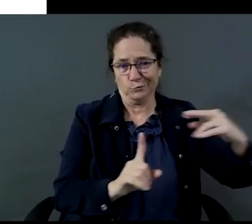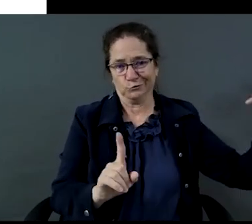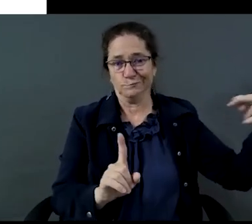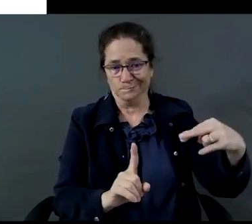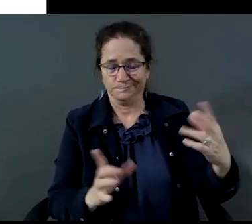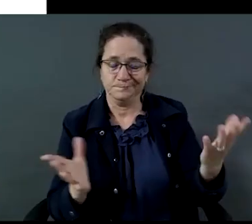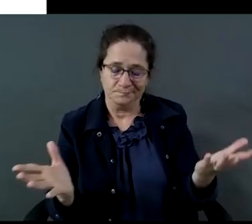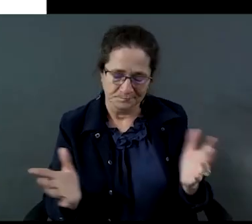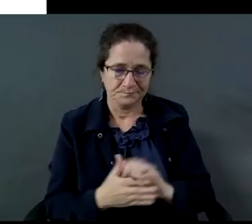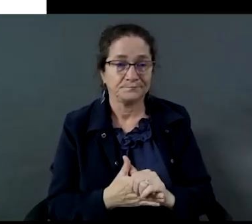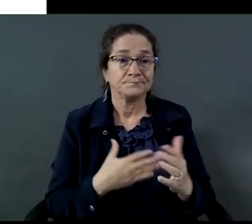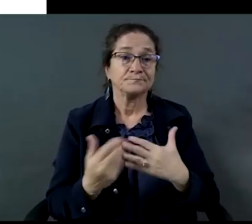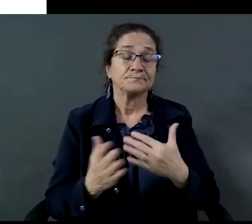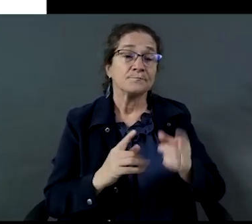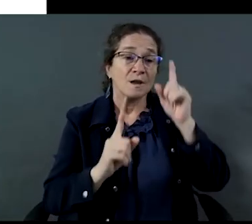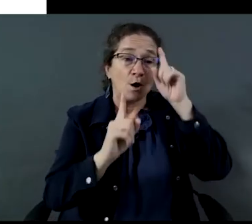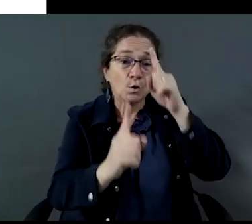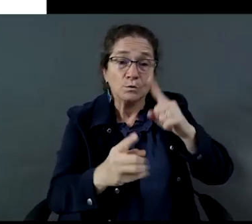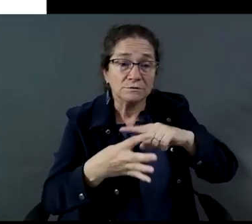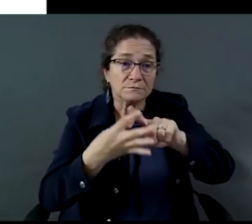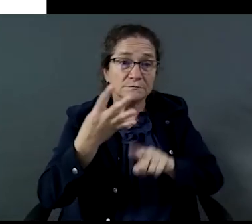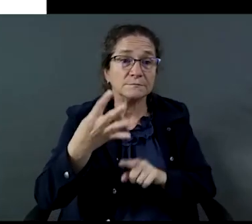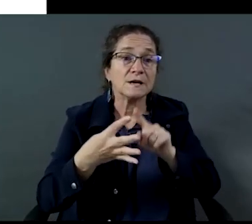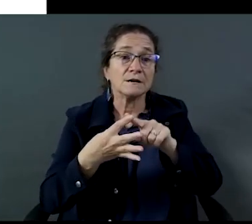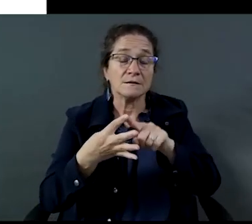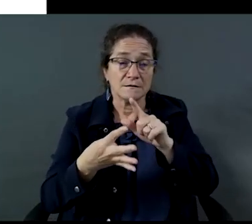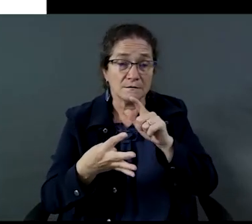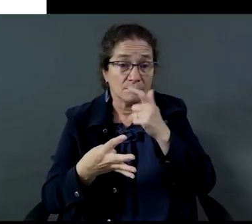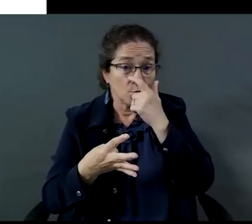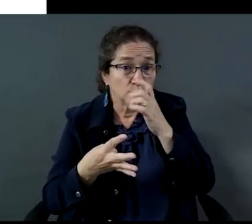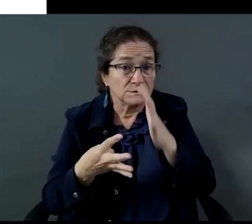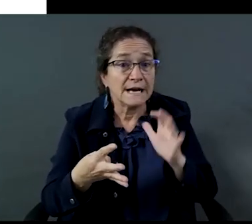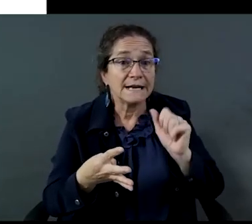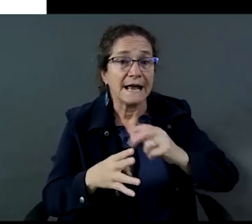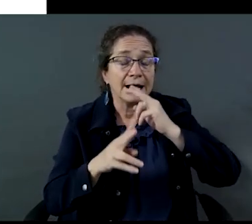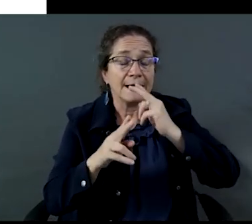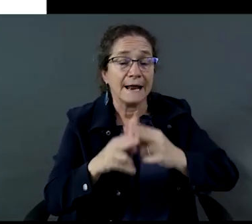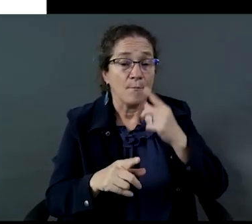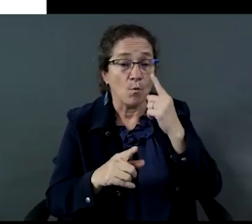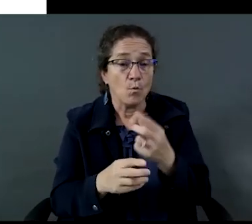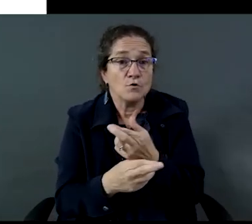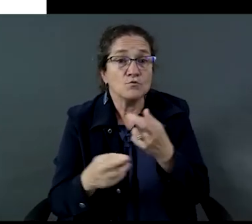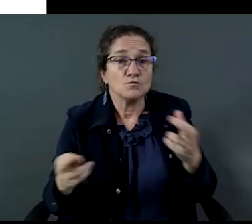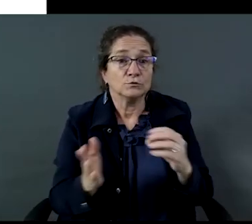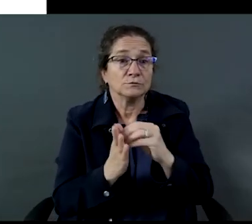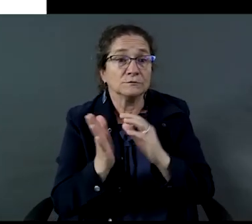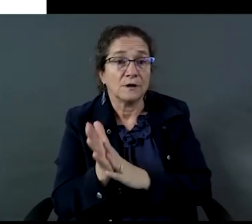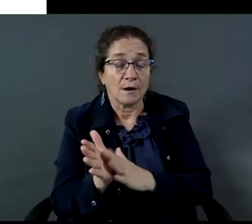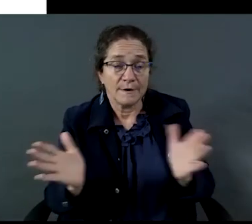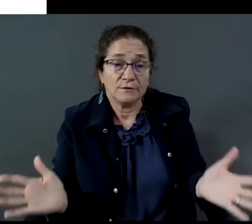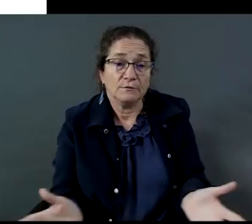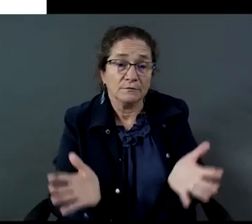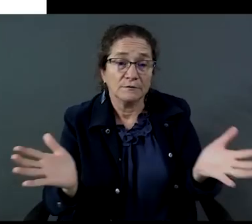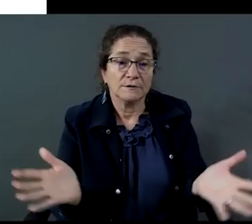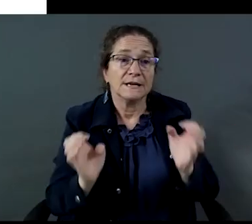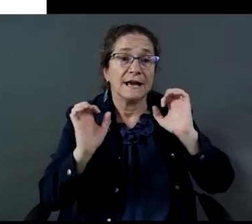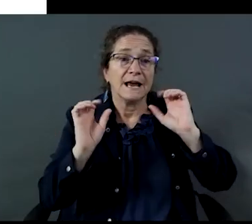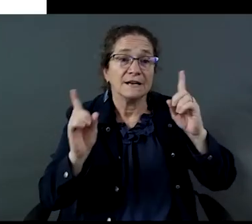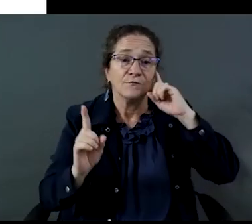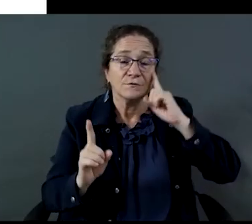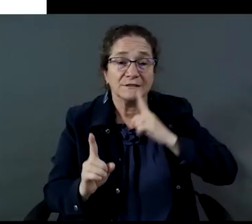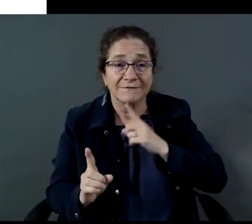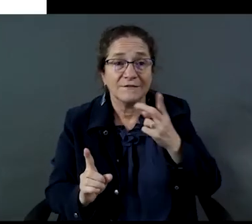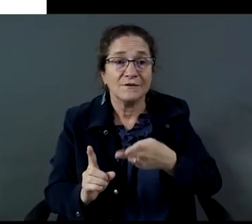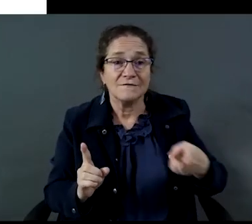So objectives, participants will name one resource document used to facilitate education of deaf and hard of hearing students and a reason to support the use of the